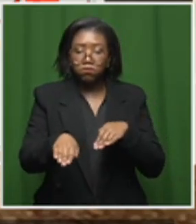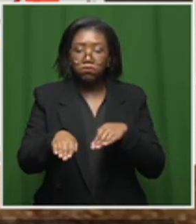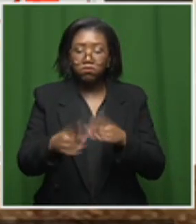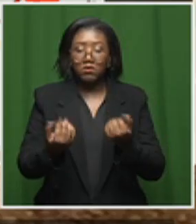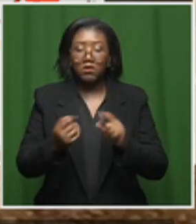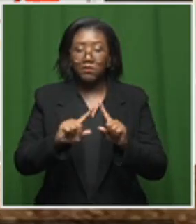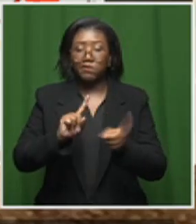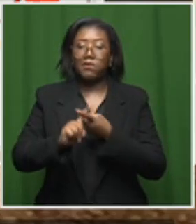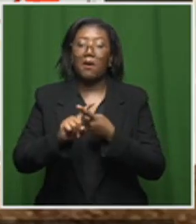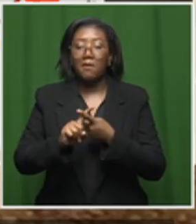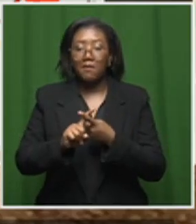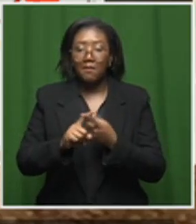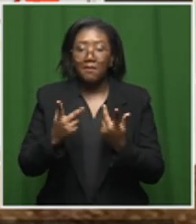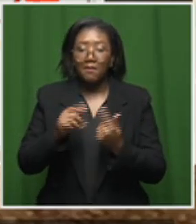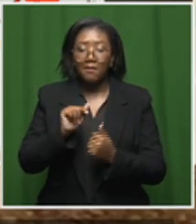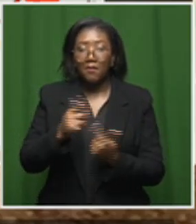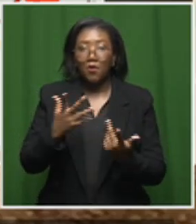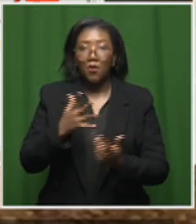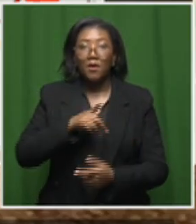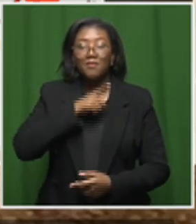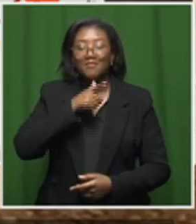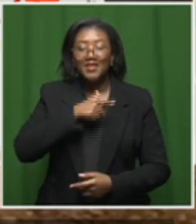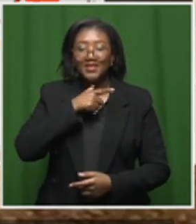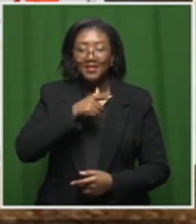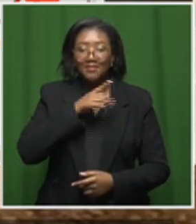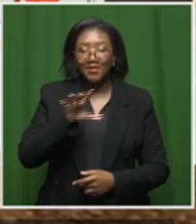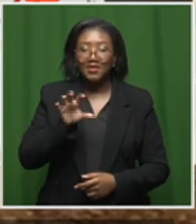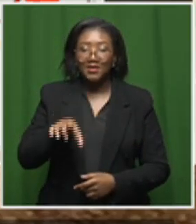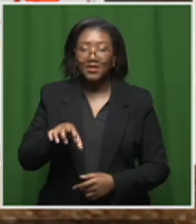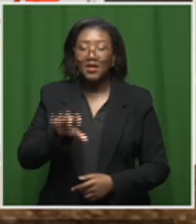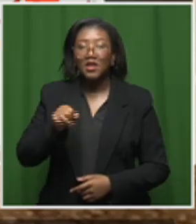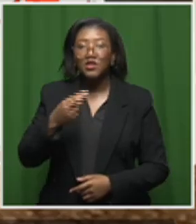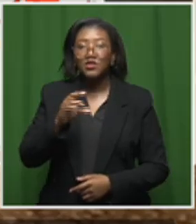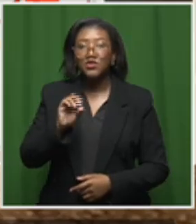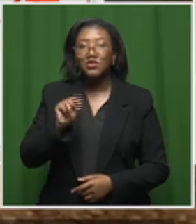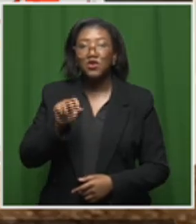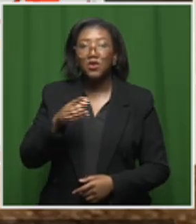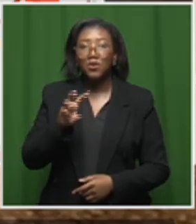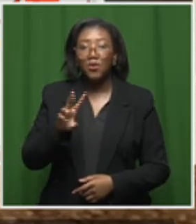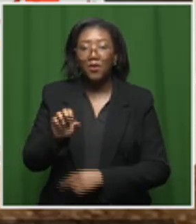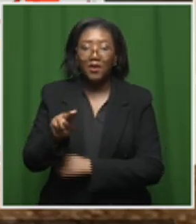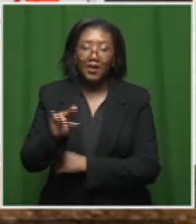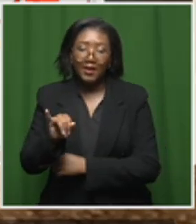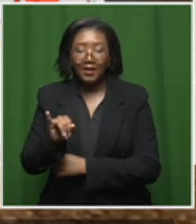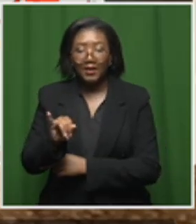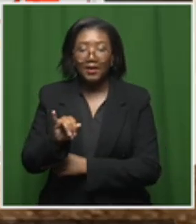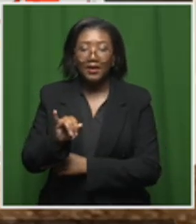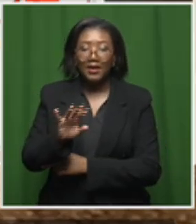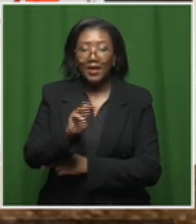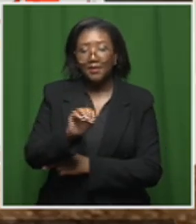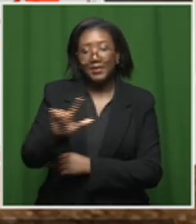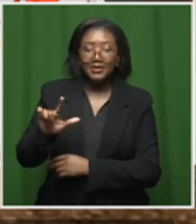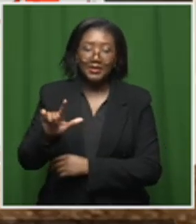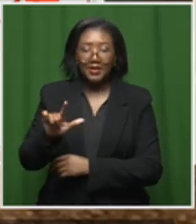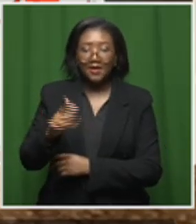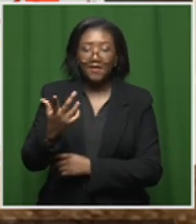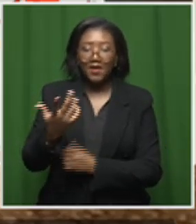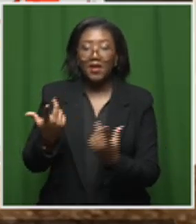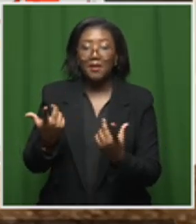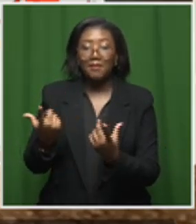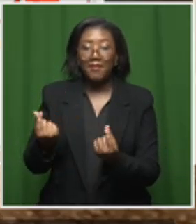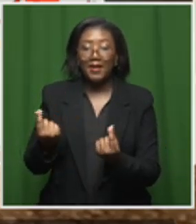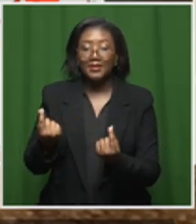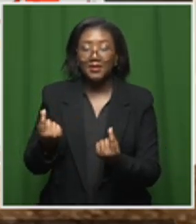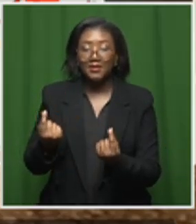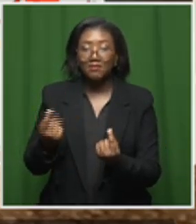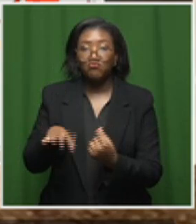N3 out to Pietermaritzburg, that's quite heavy. Queues from Chongweni. And the M7, bottom sort of the picture there, the M7 going into Pinetown is pretty